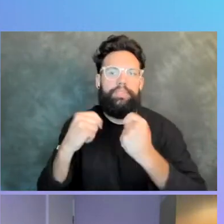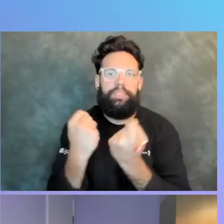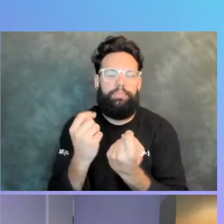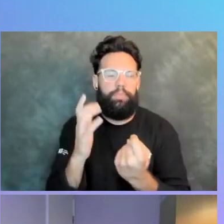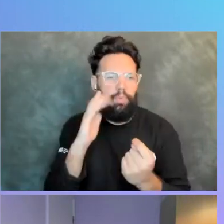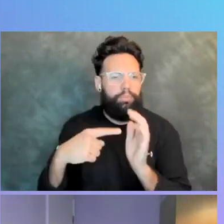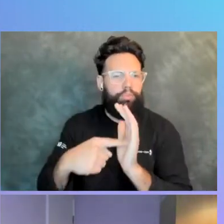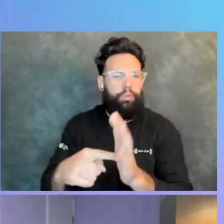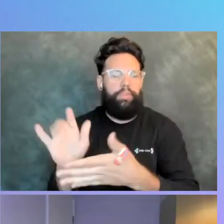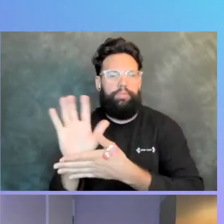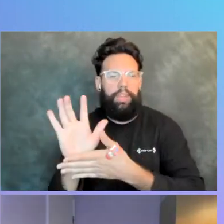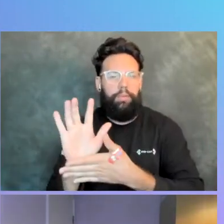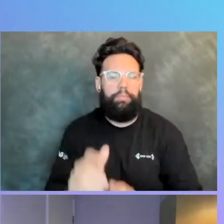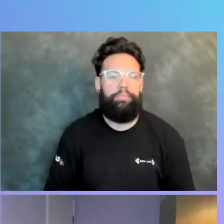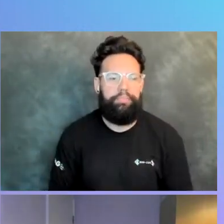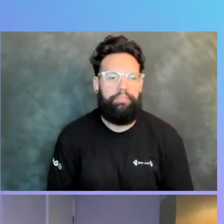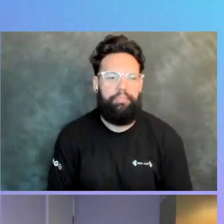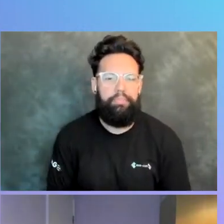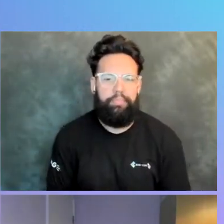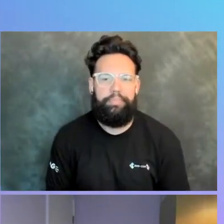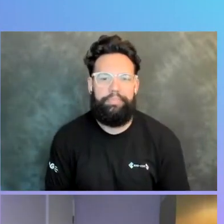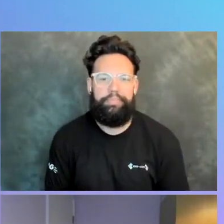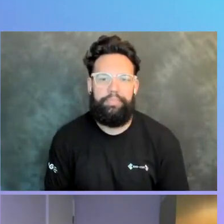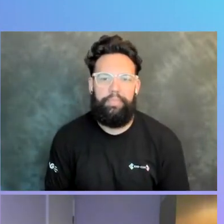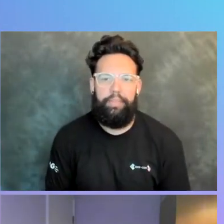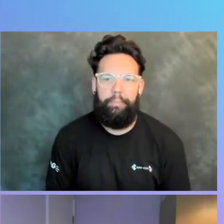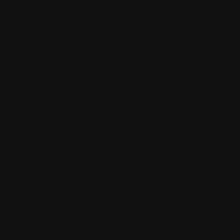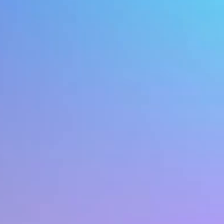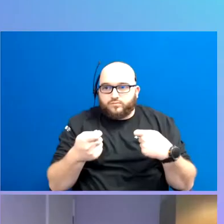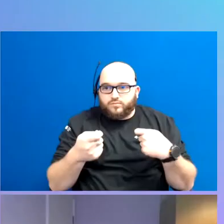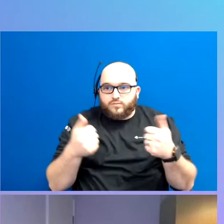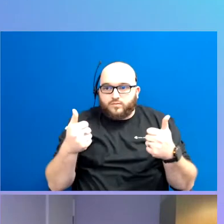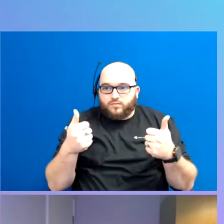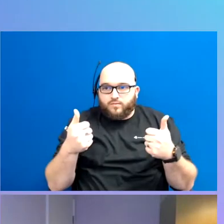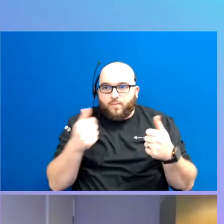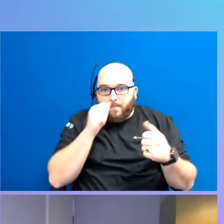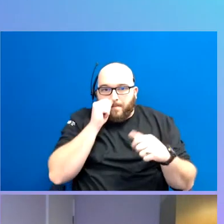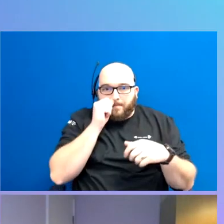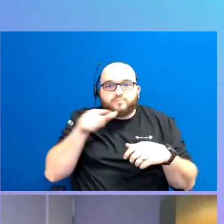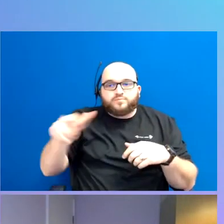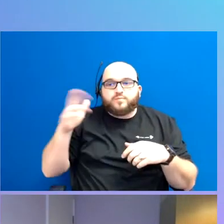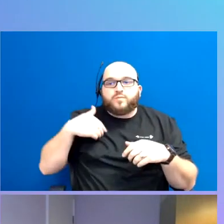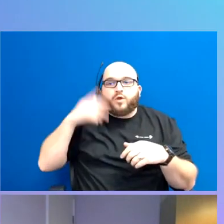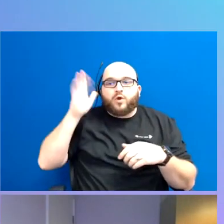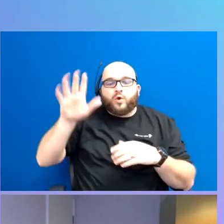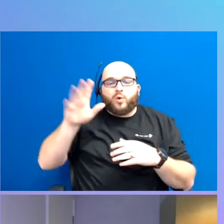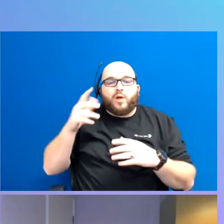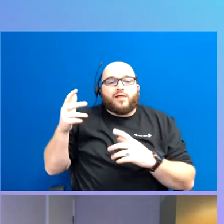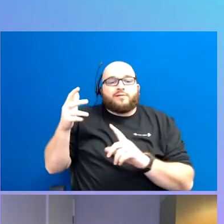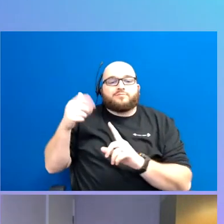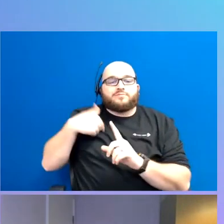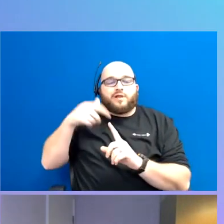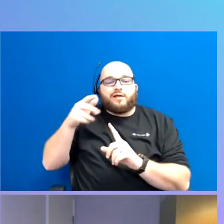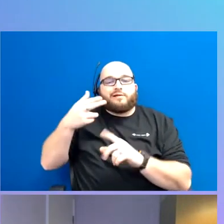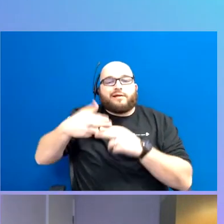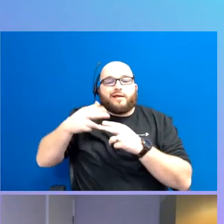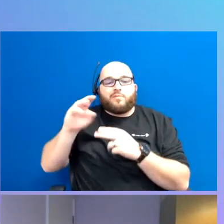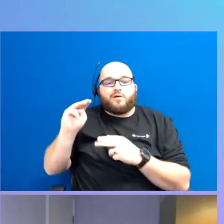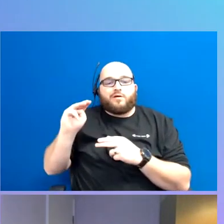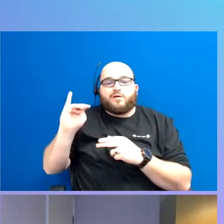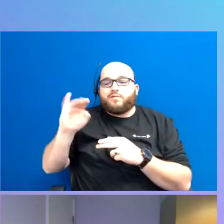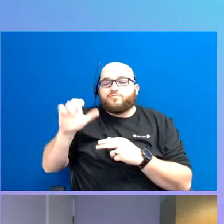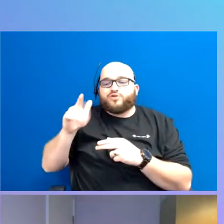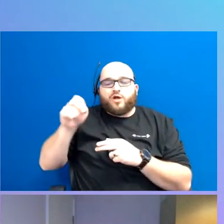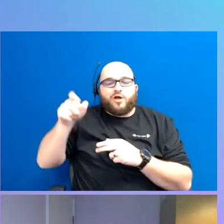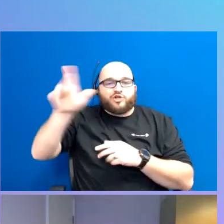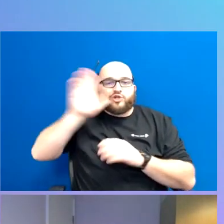session. So you will hear Michelle, one of our accessibility ambassadors and user researchers,